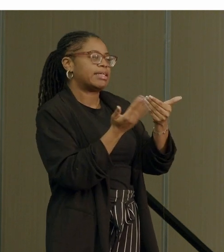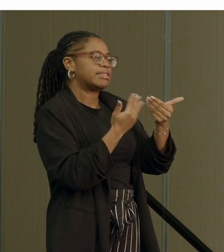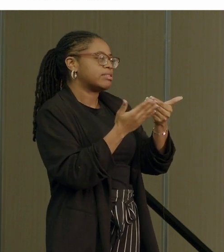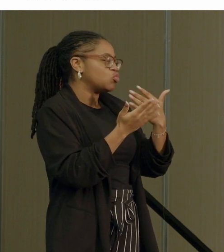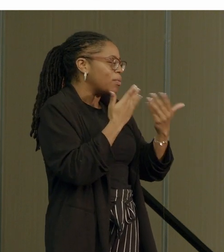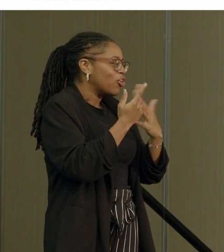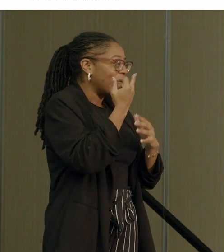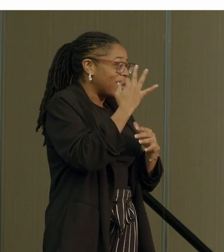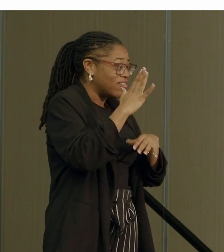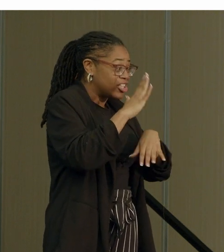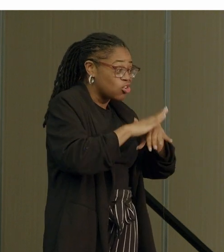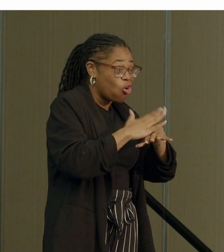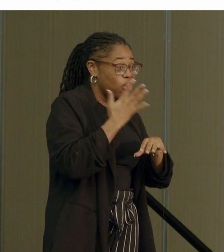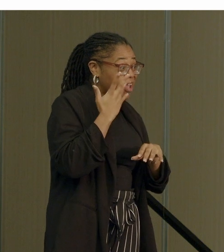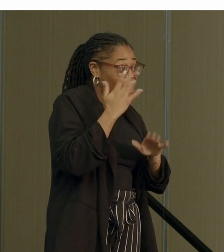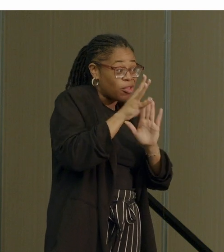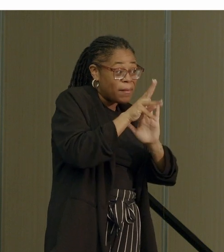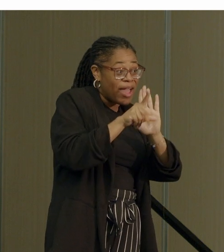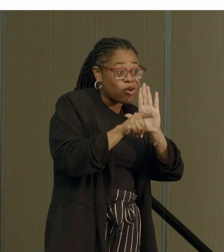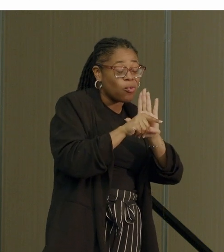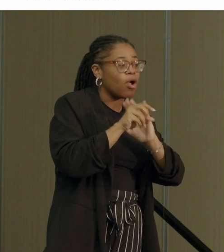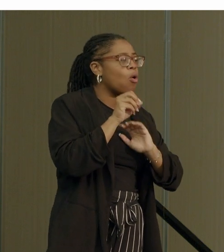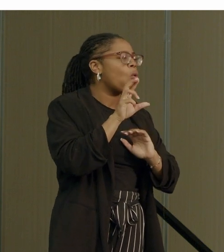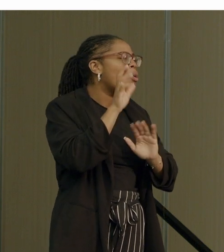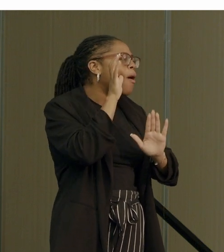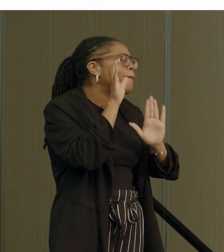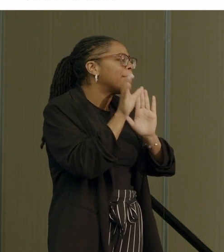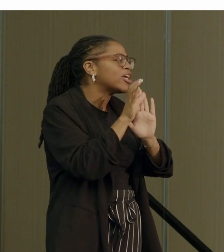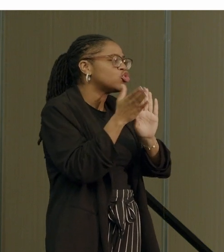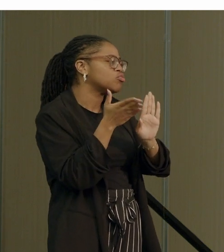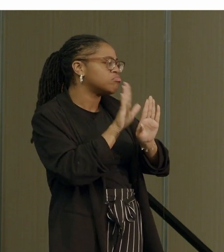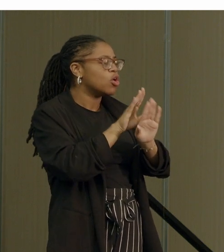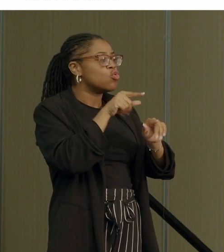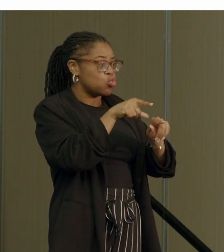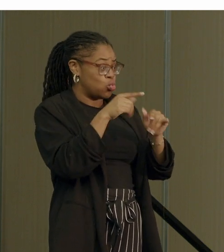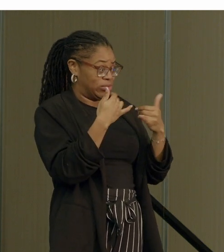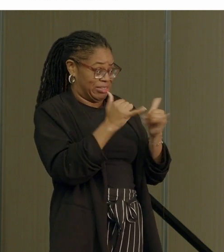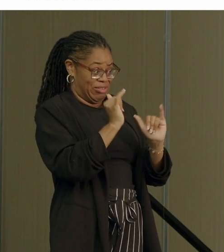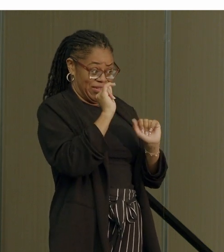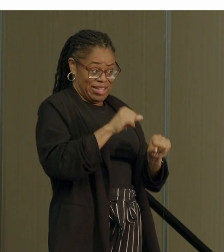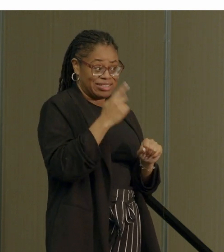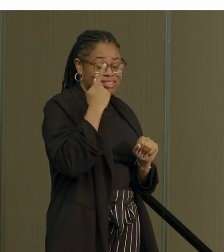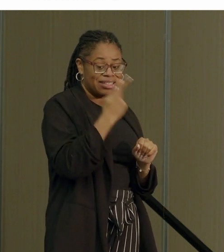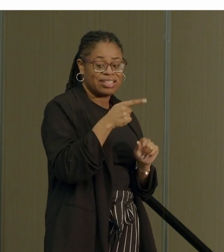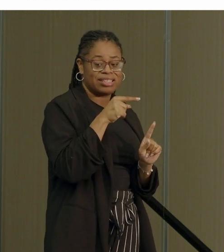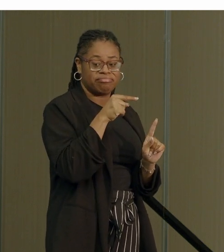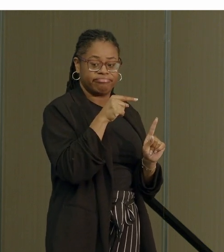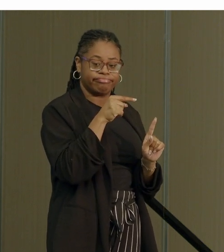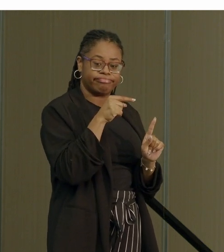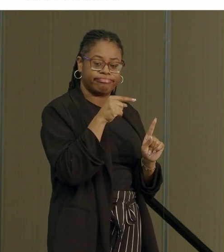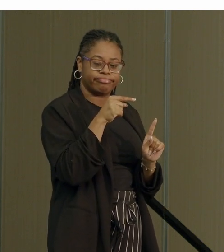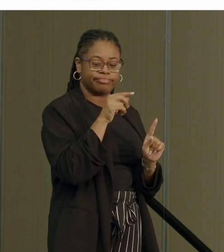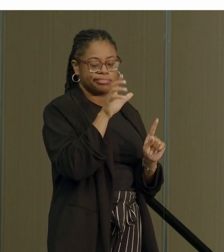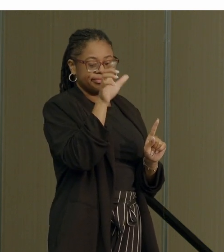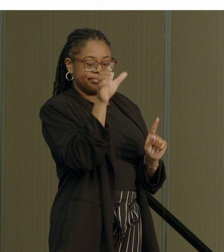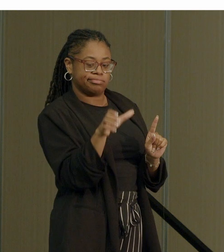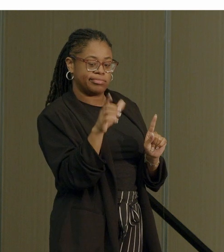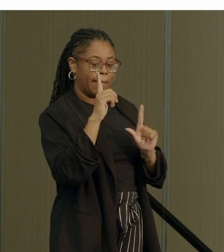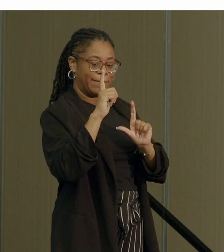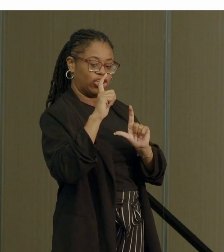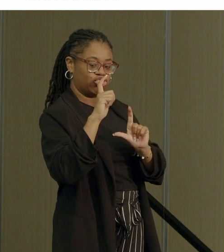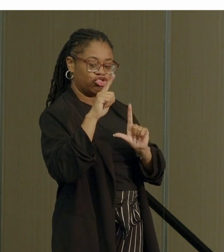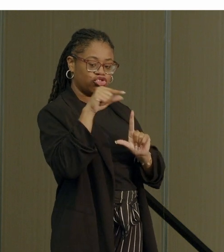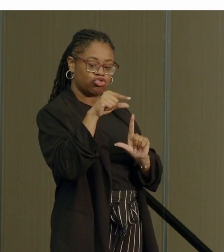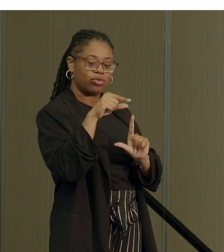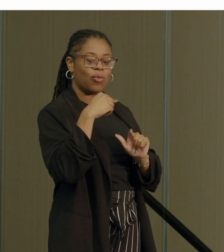if it's on a colored background or a picture or something. So you can see in this screenshot we have of